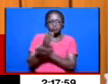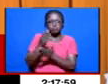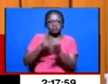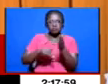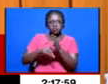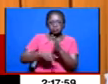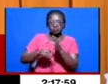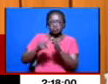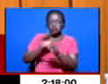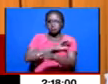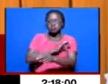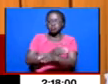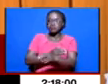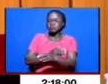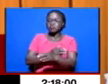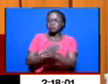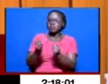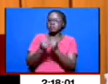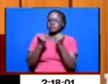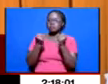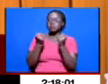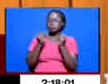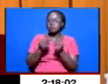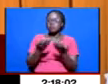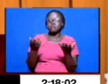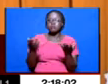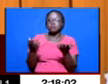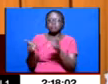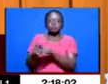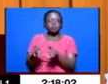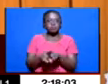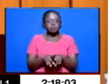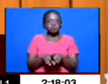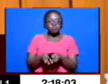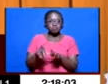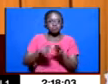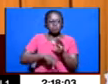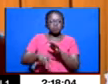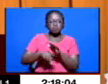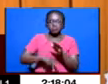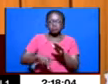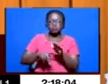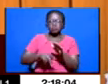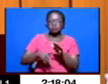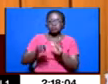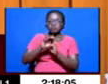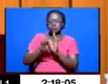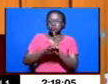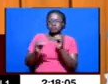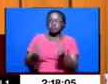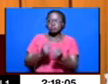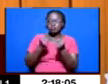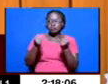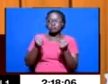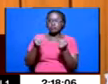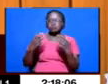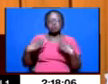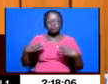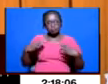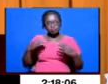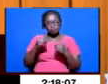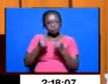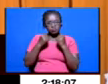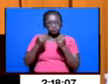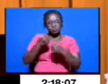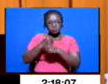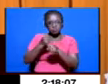power. C, it's my further finding that the primary constitutional power is the unbound power of the people to make or